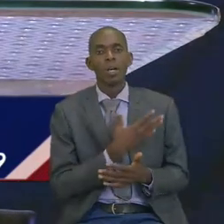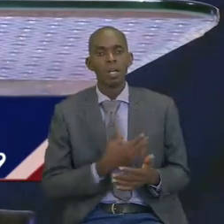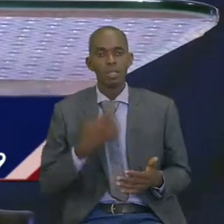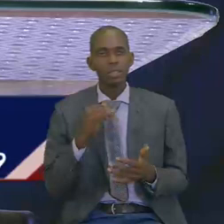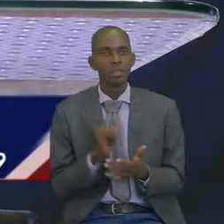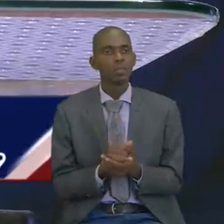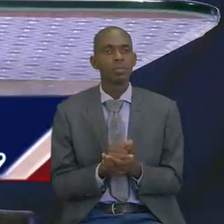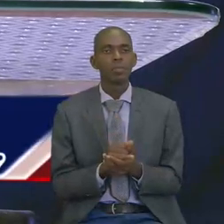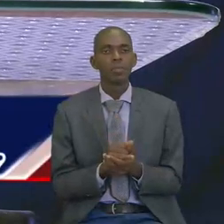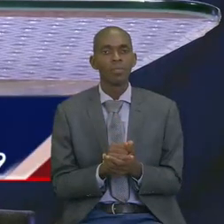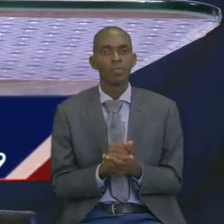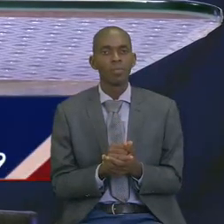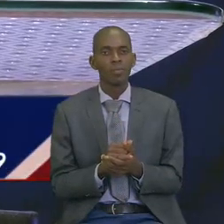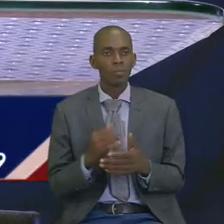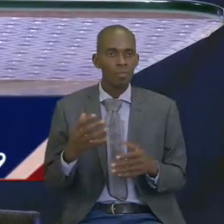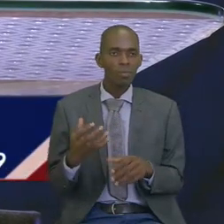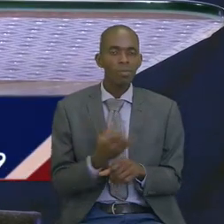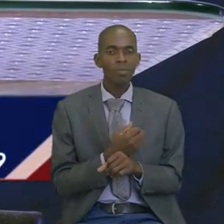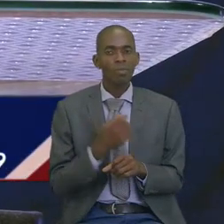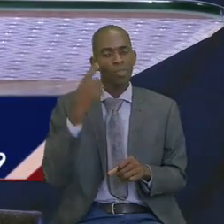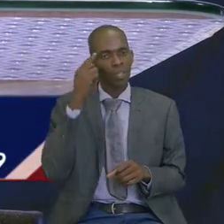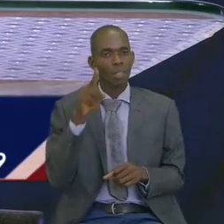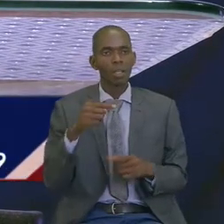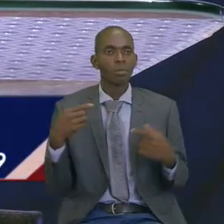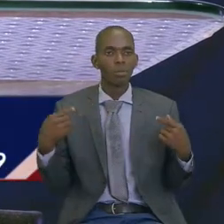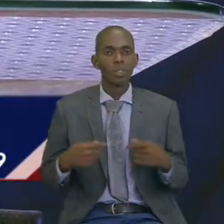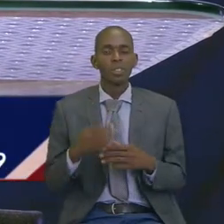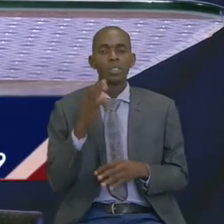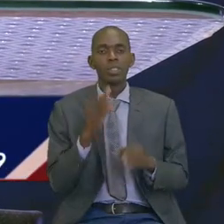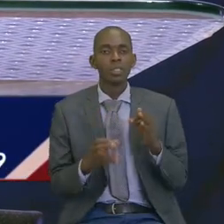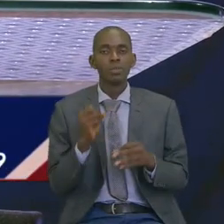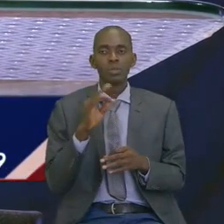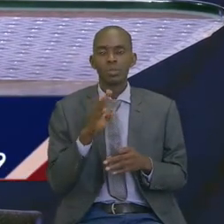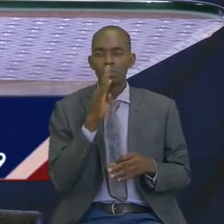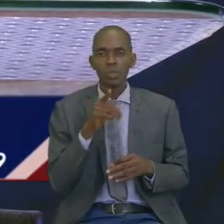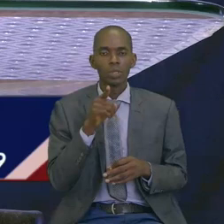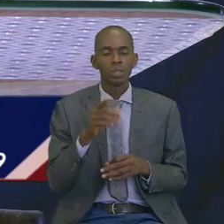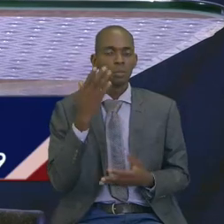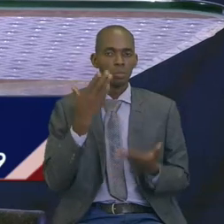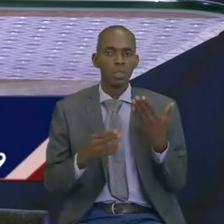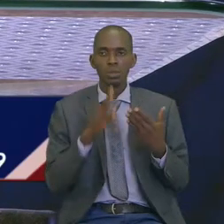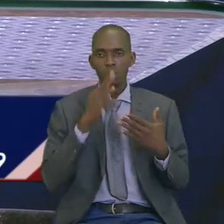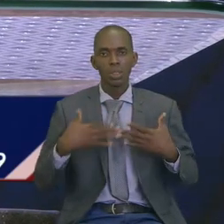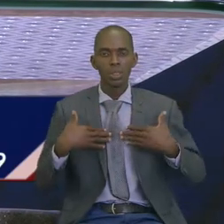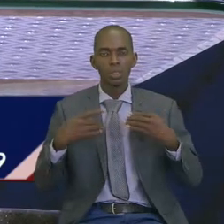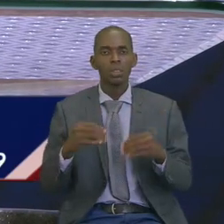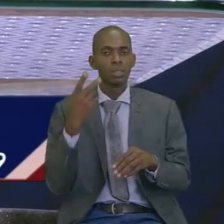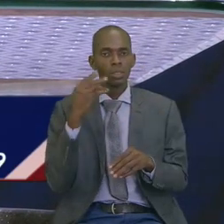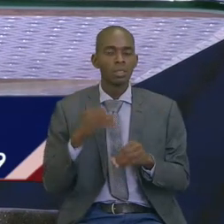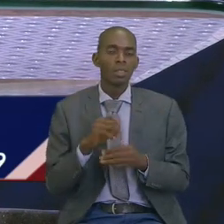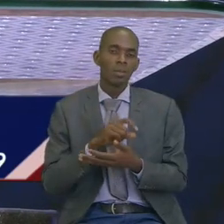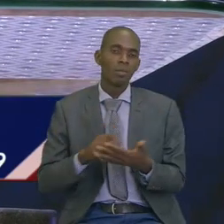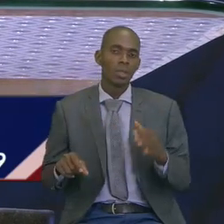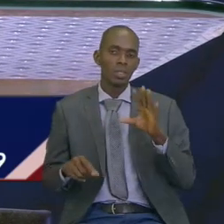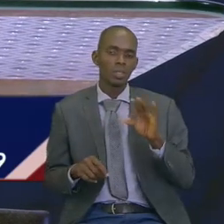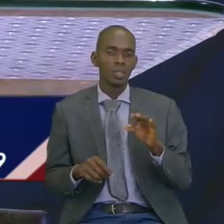for her, for her pain, if so be she may be healed. Look at verse 9. In verse